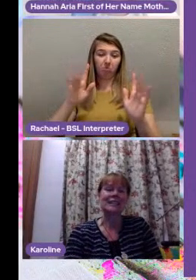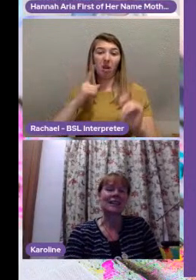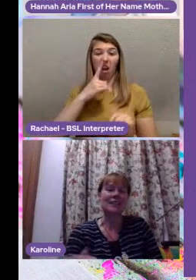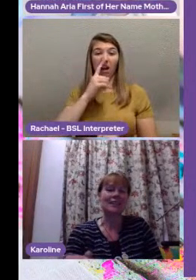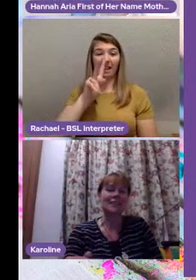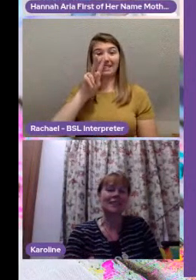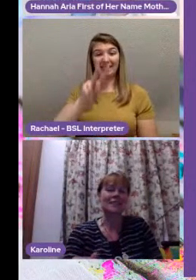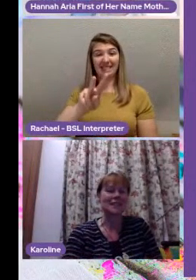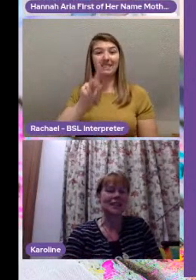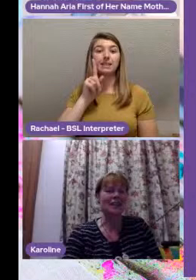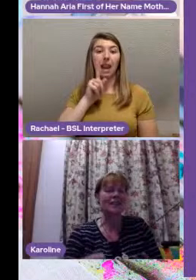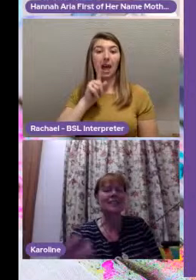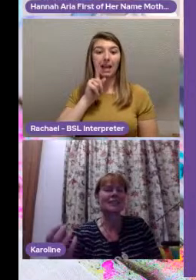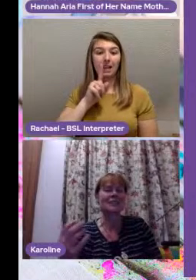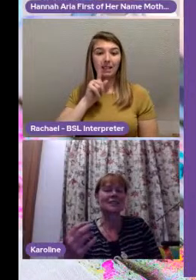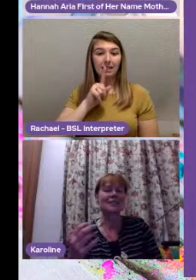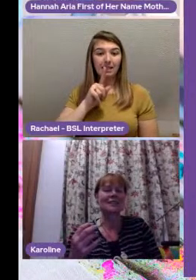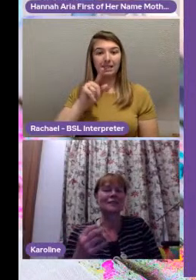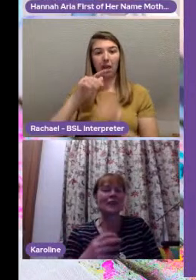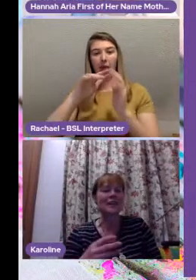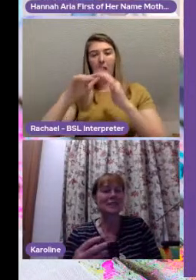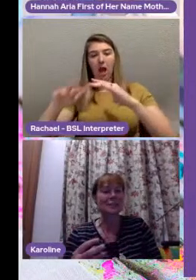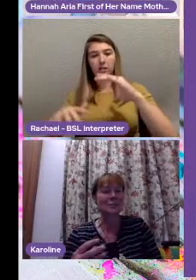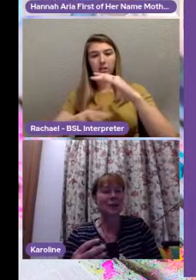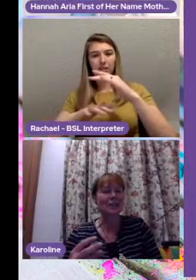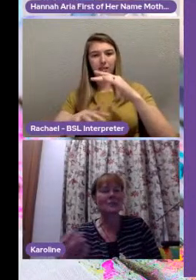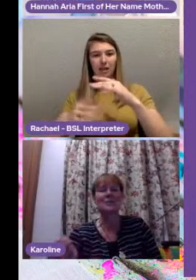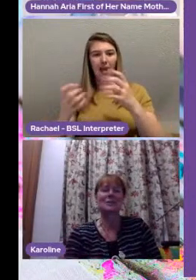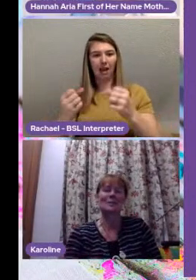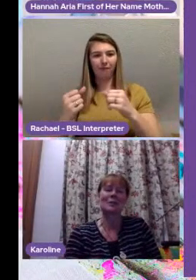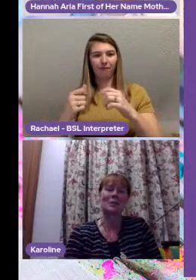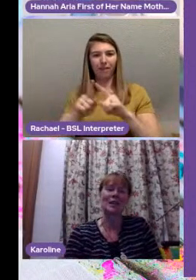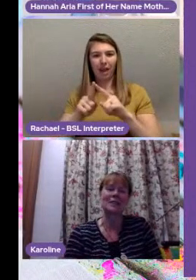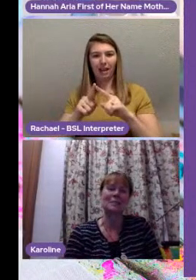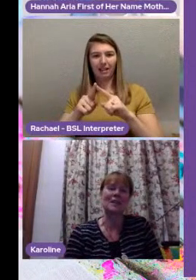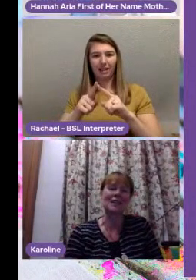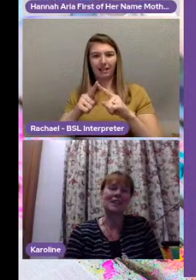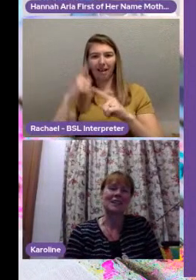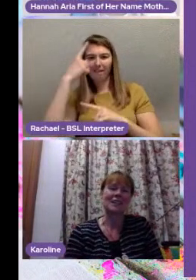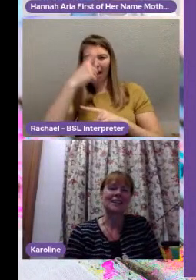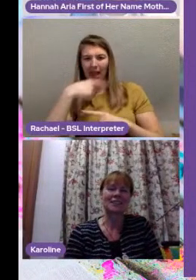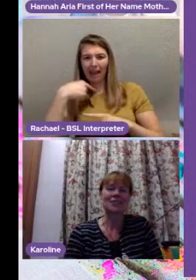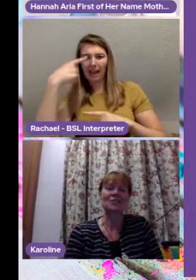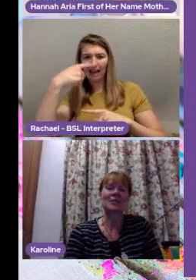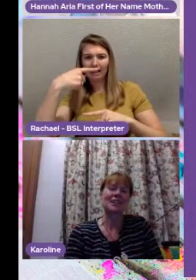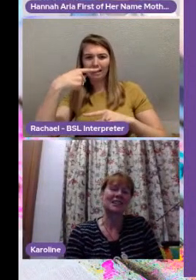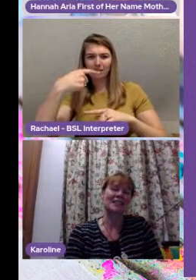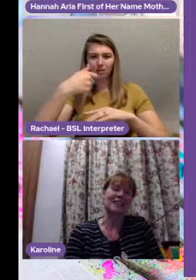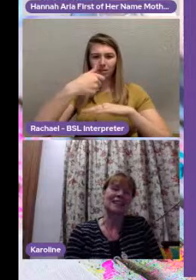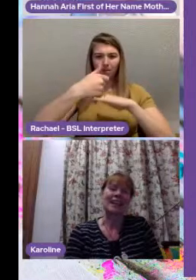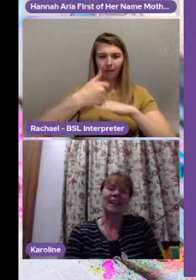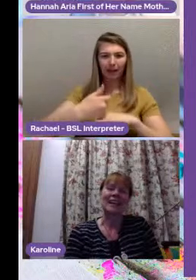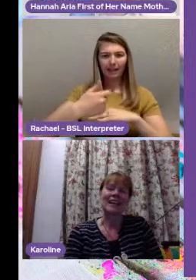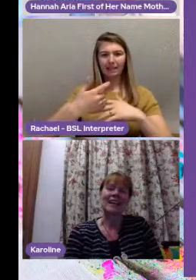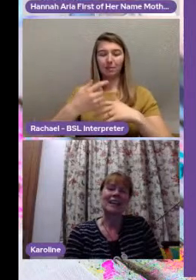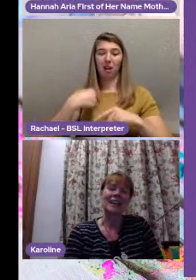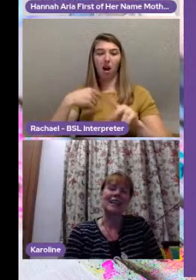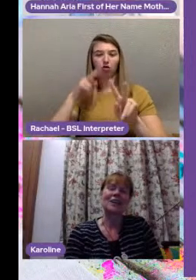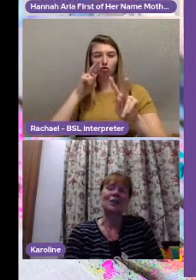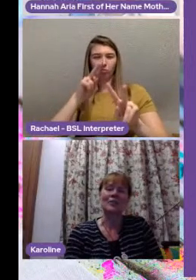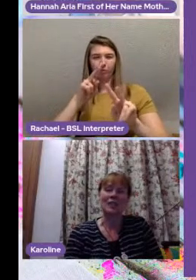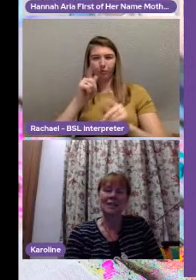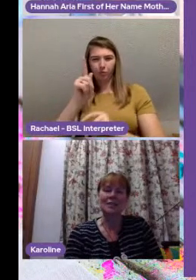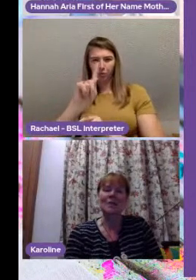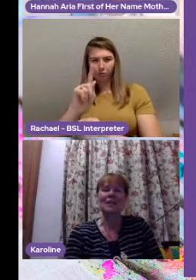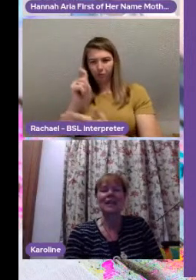and there's like underneath her, there's this face as well. It all looks a bit weird, but I just drew what I could see. And